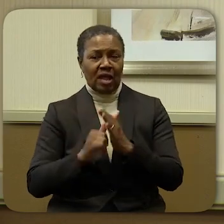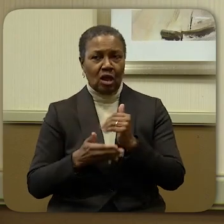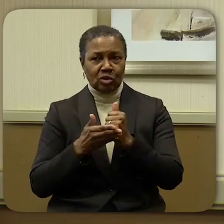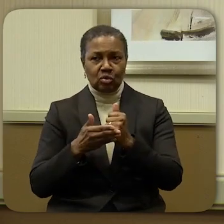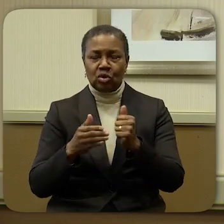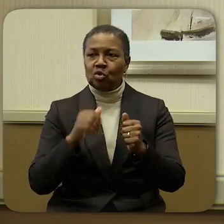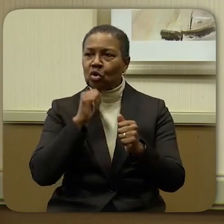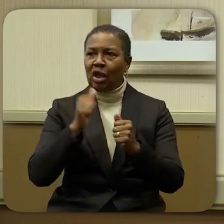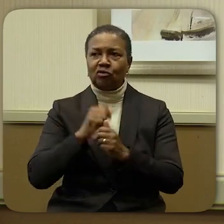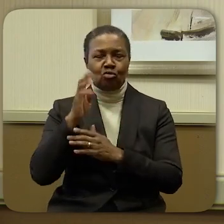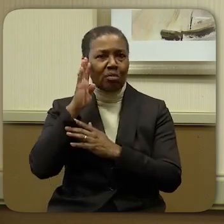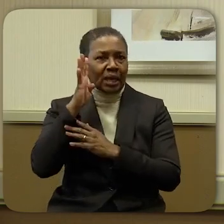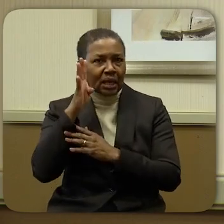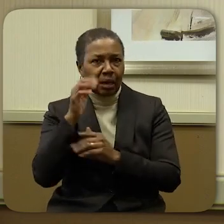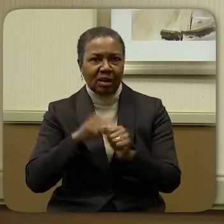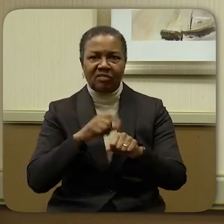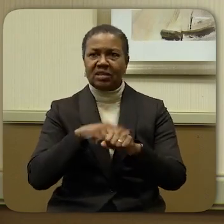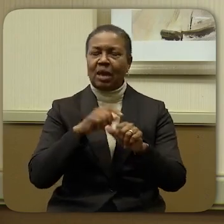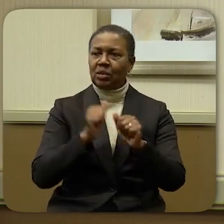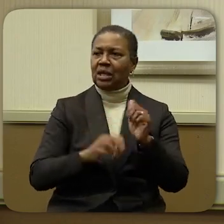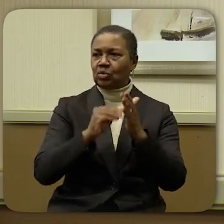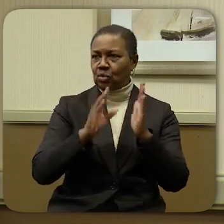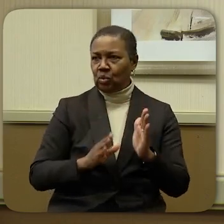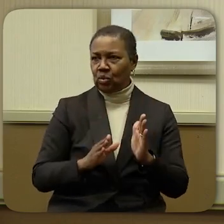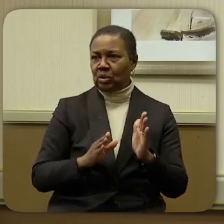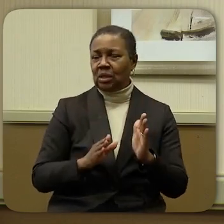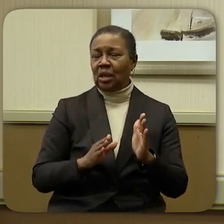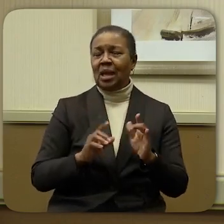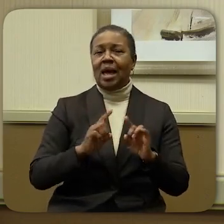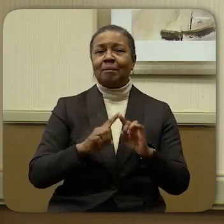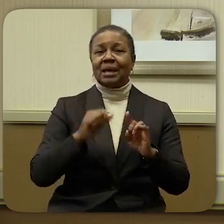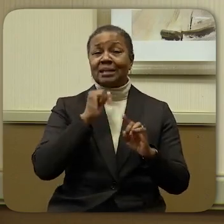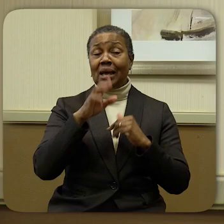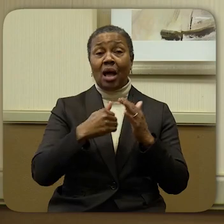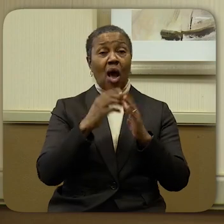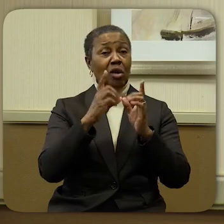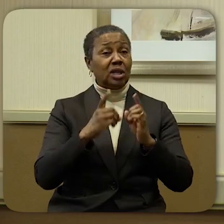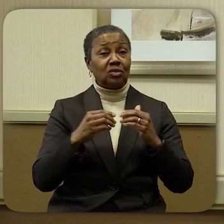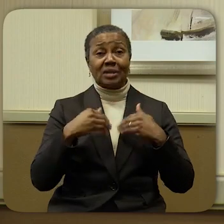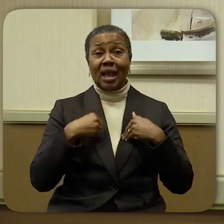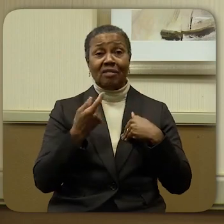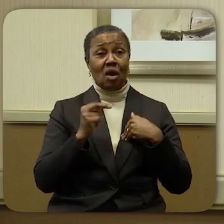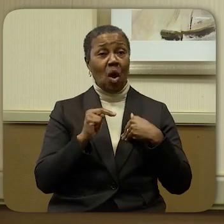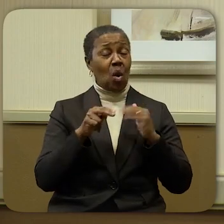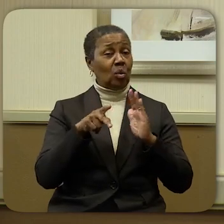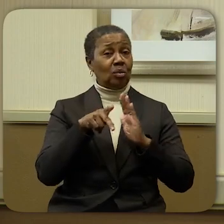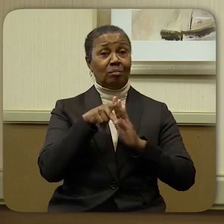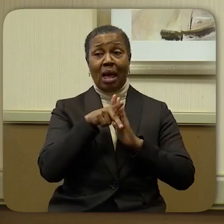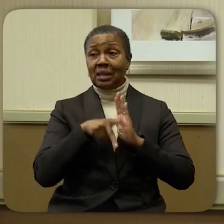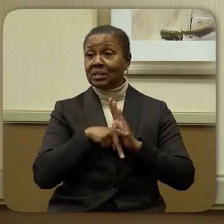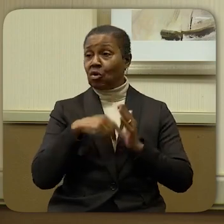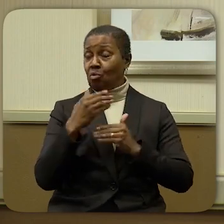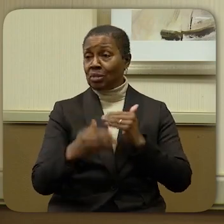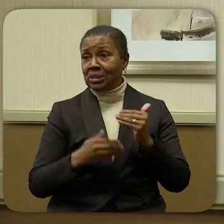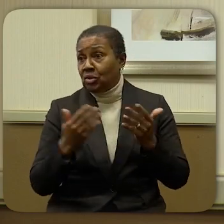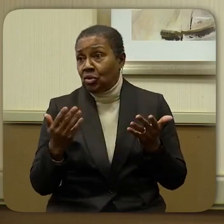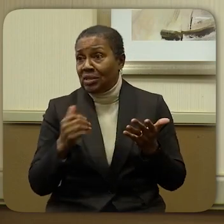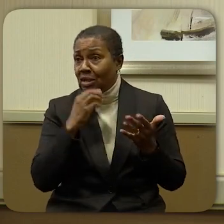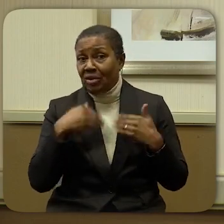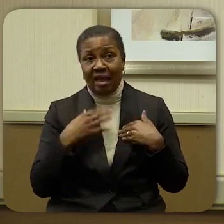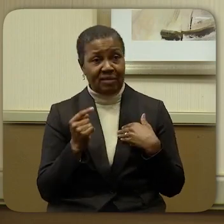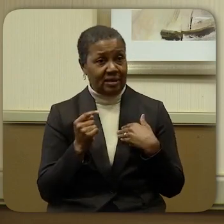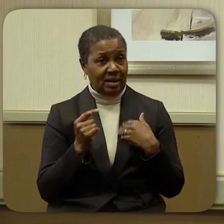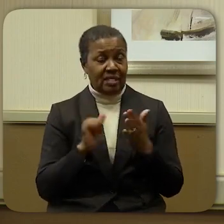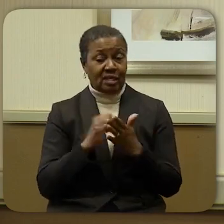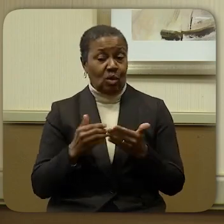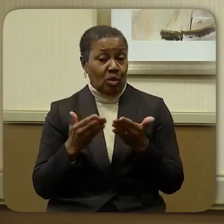make it up every time you go along with each student. But not all districts have an administrative procedure, or this is